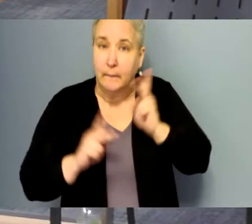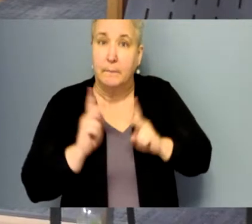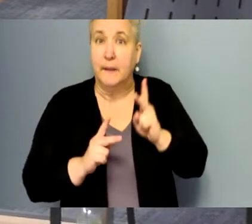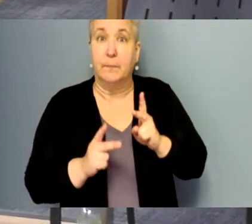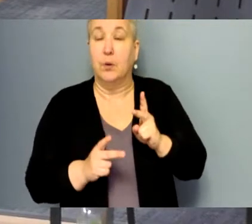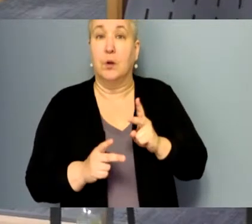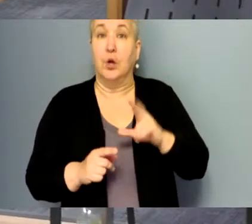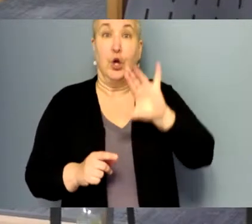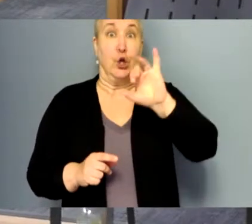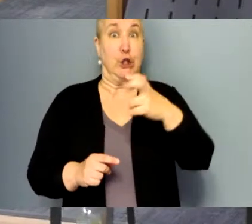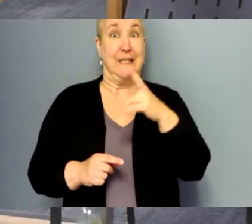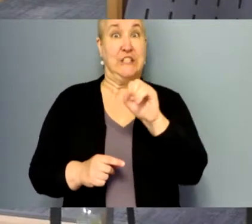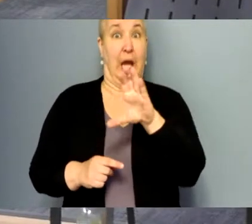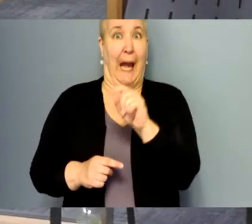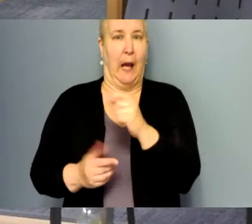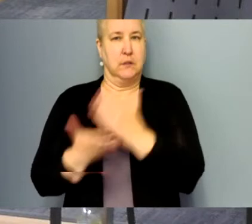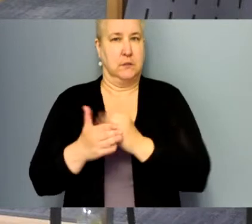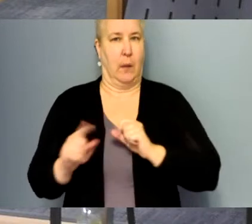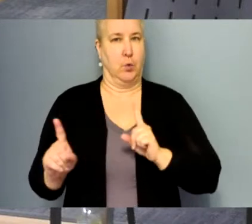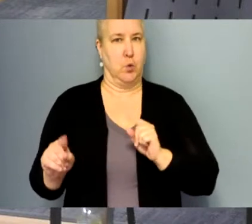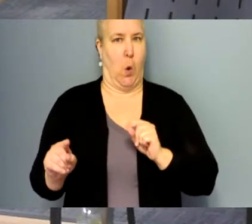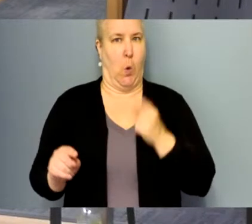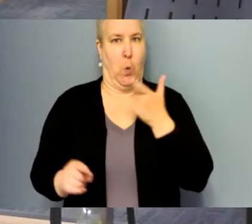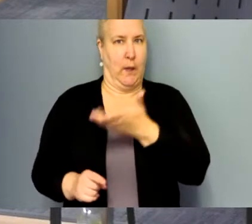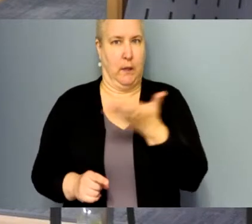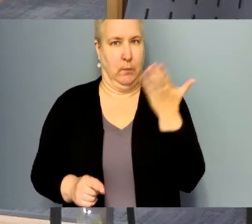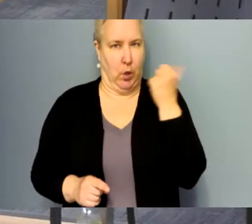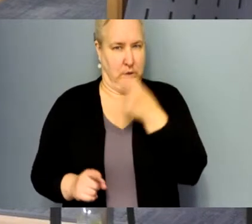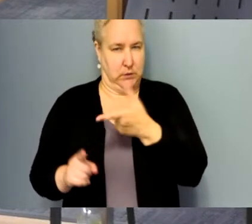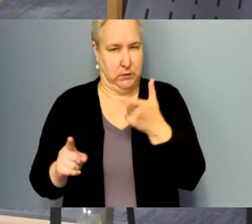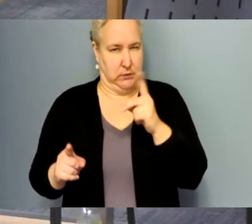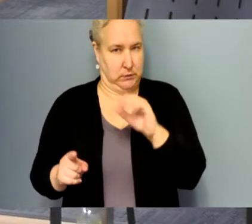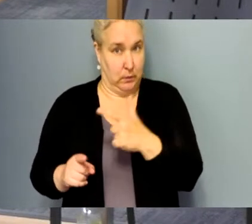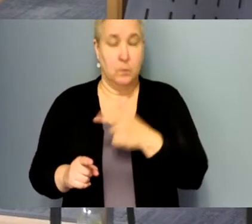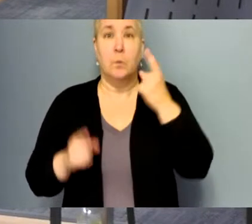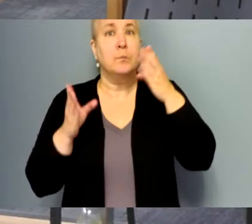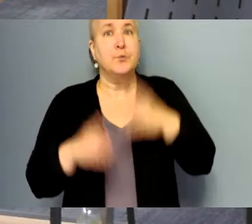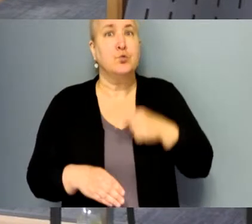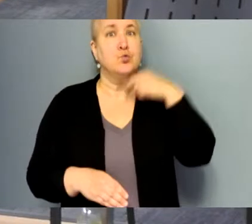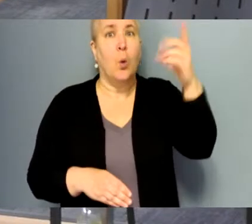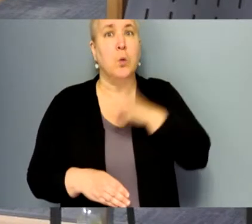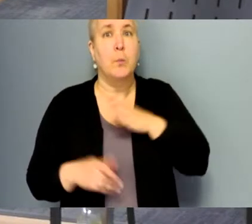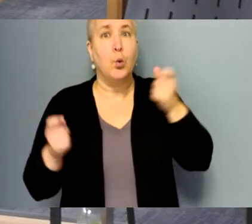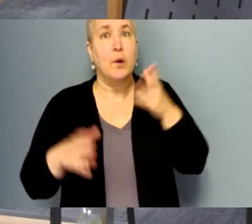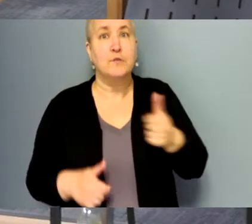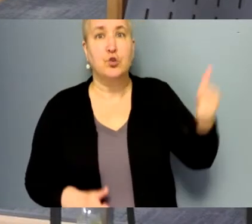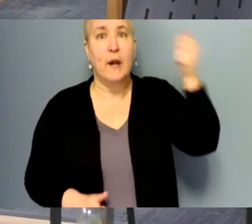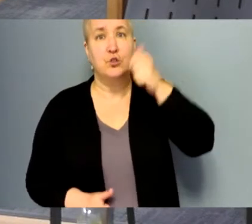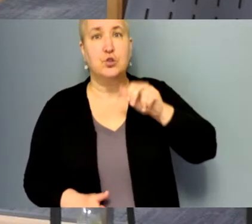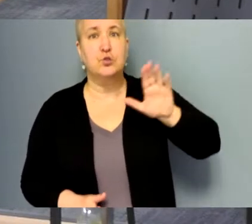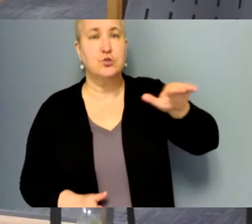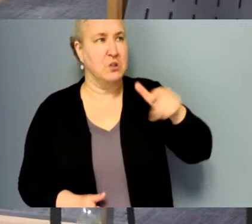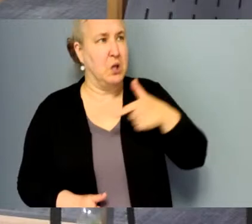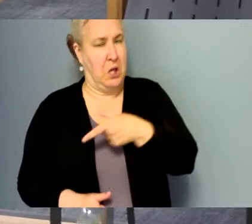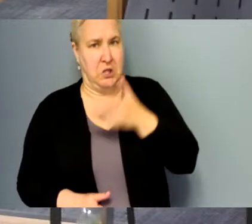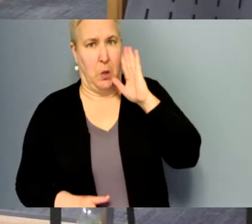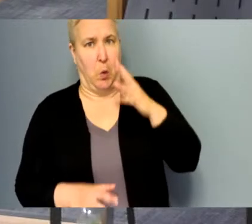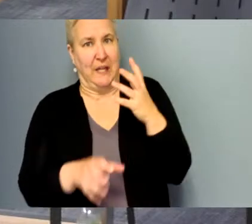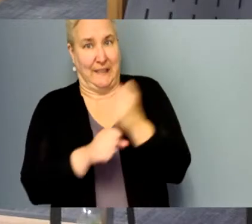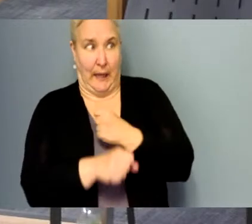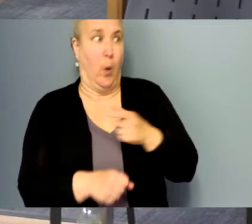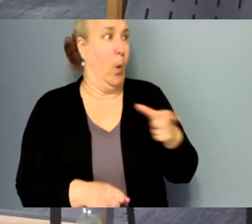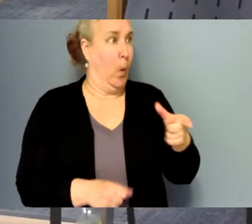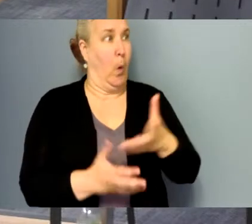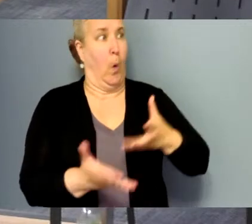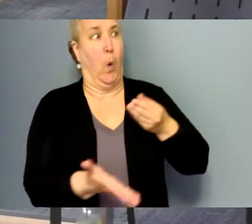going to Reach Out because of Doug. And there was an individual who told the board of directors they would get a substantial sum